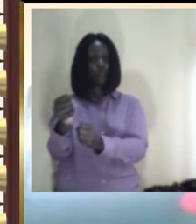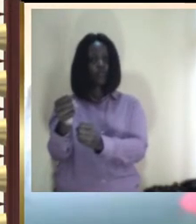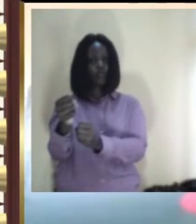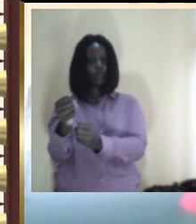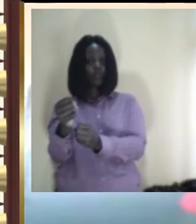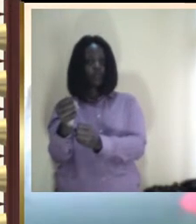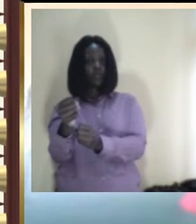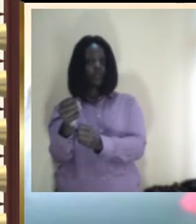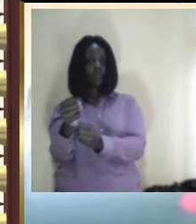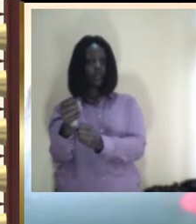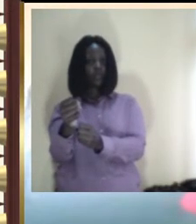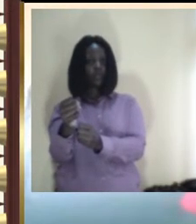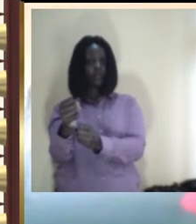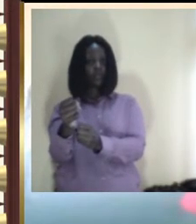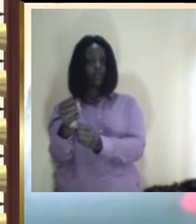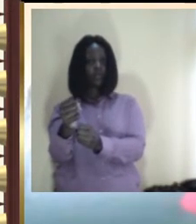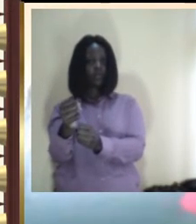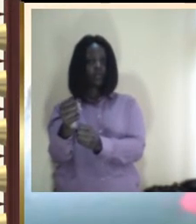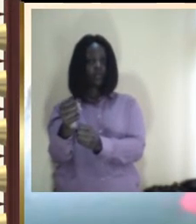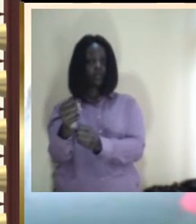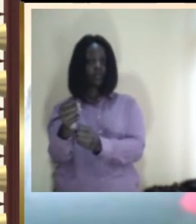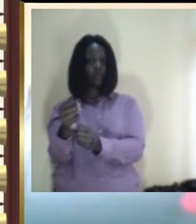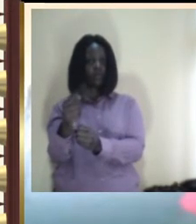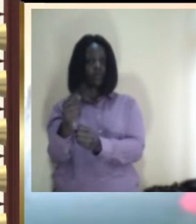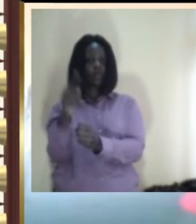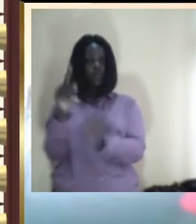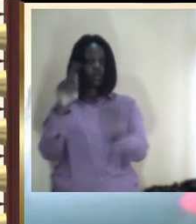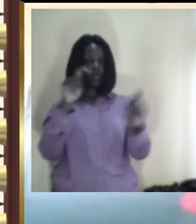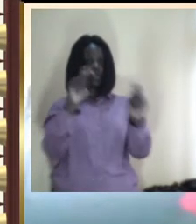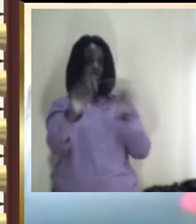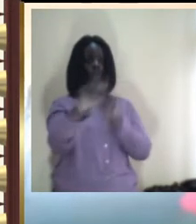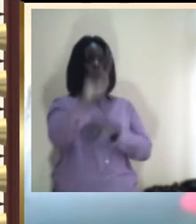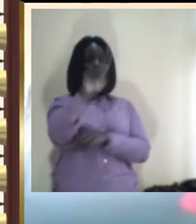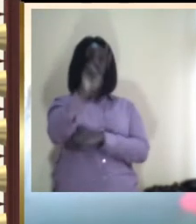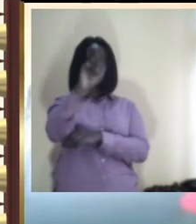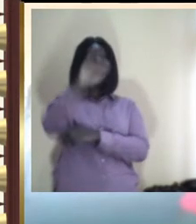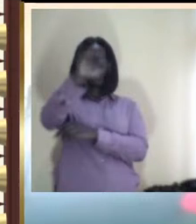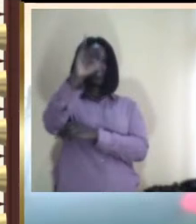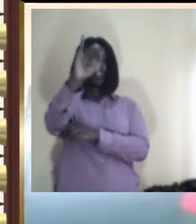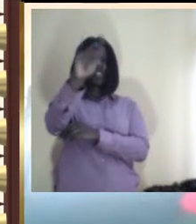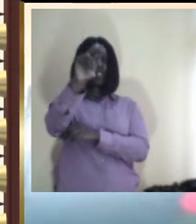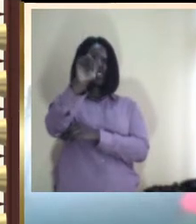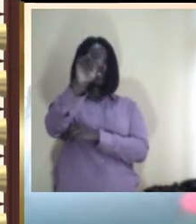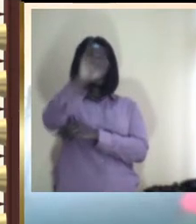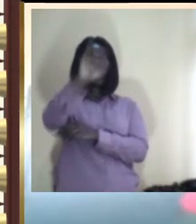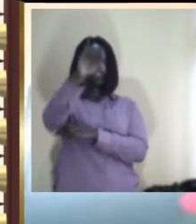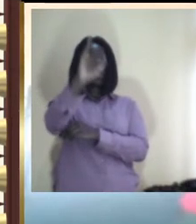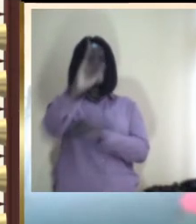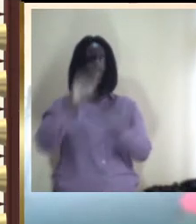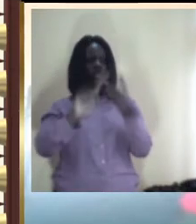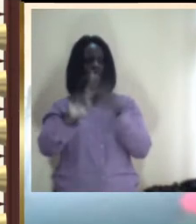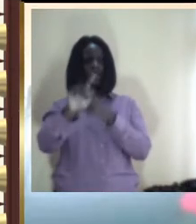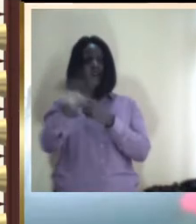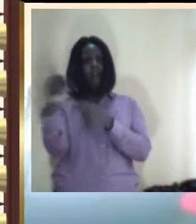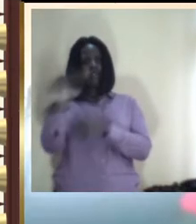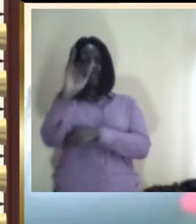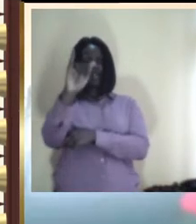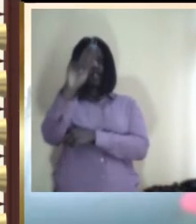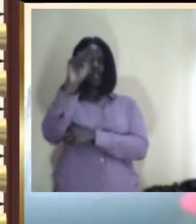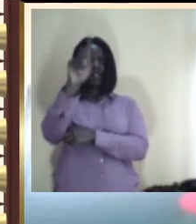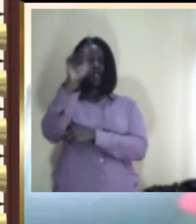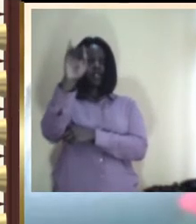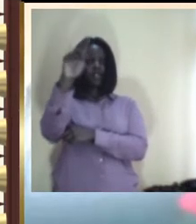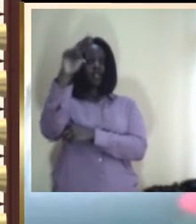for turning around Umjindi and also to turn around the Intingwe Tea